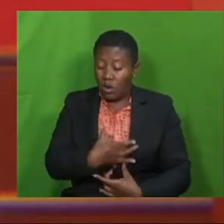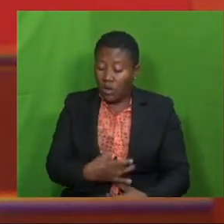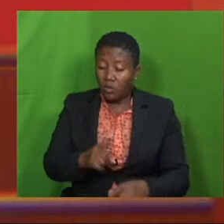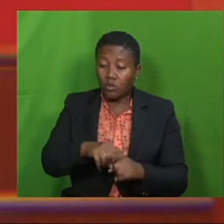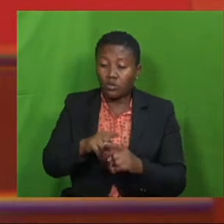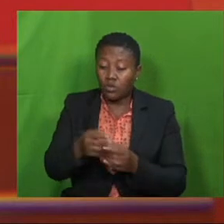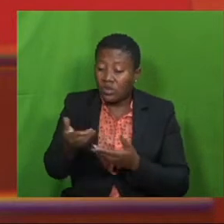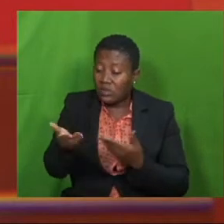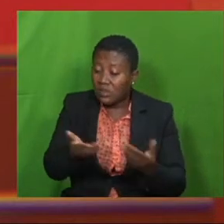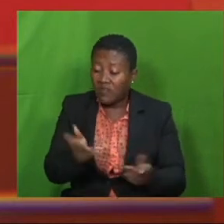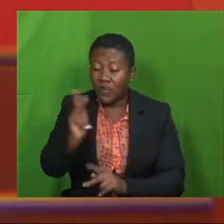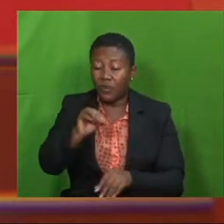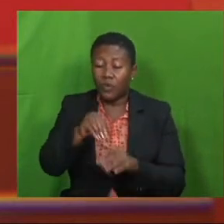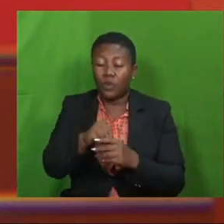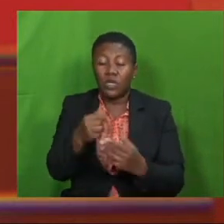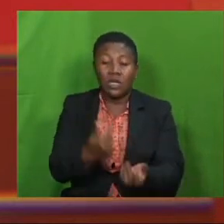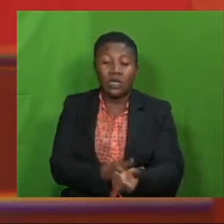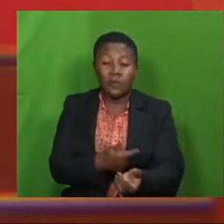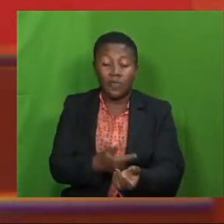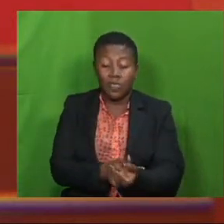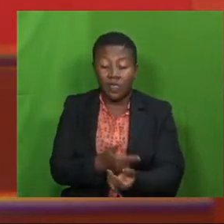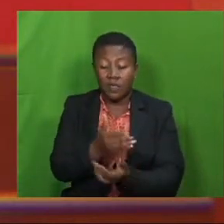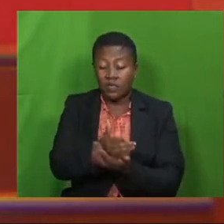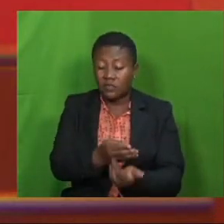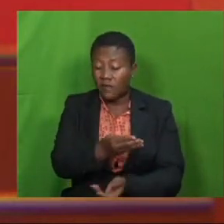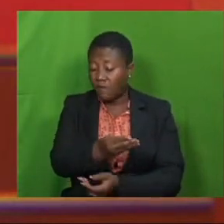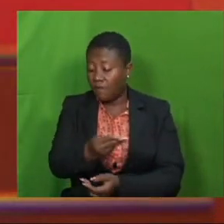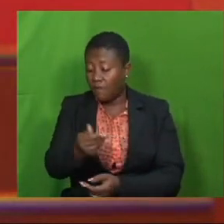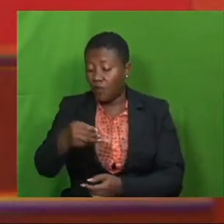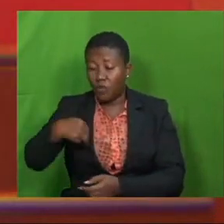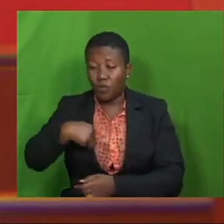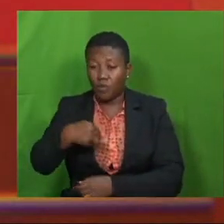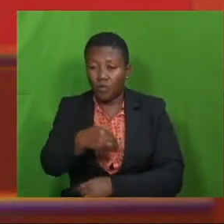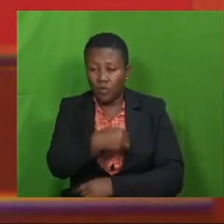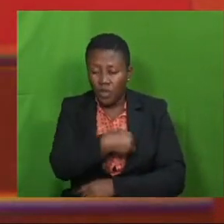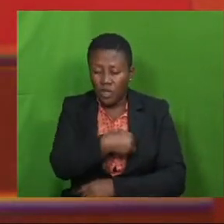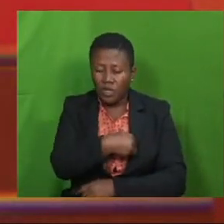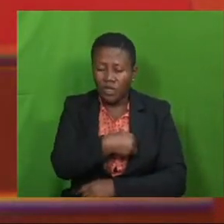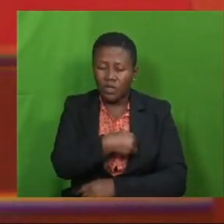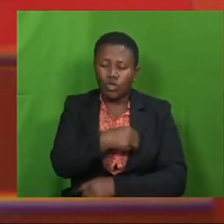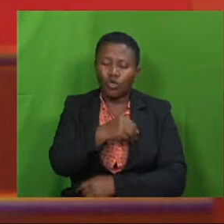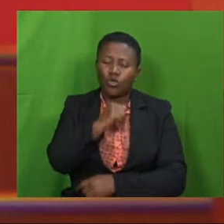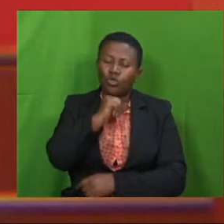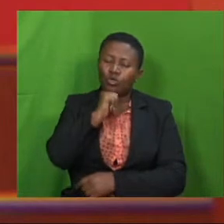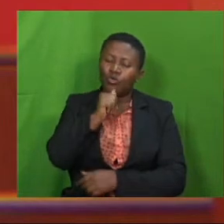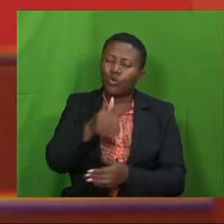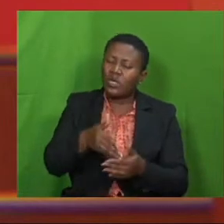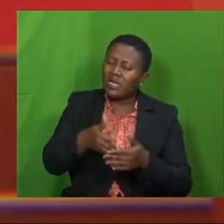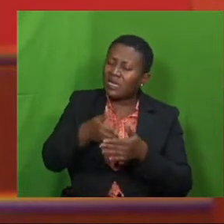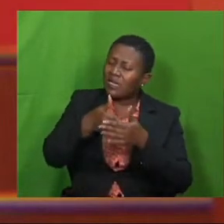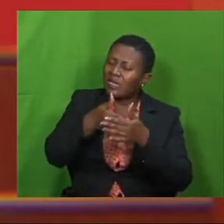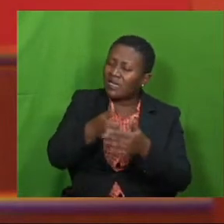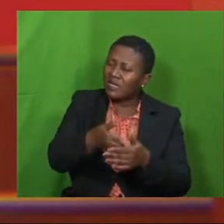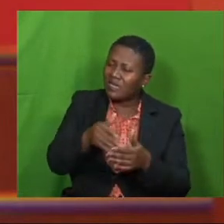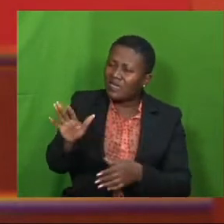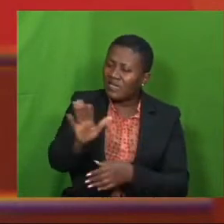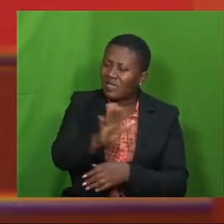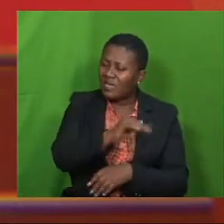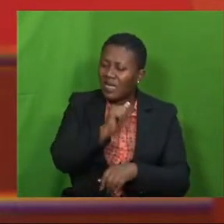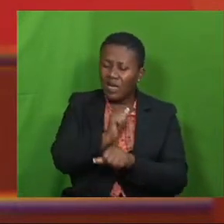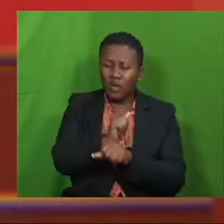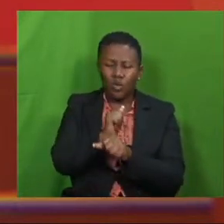Ghana, a few members over the period have not lived up to the expectations of